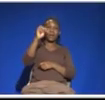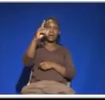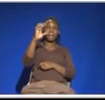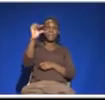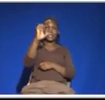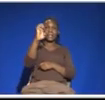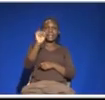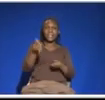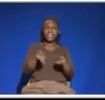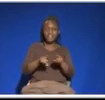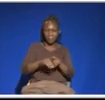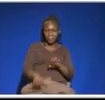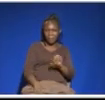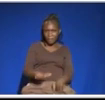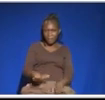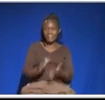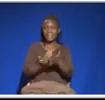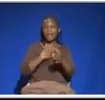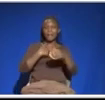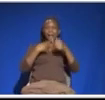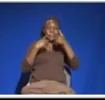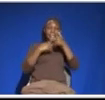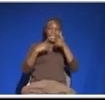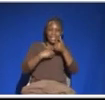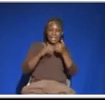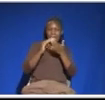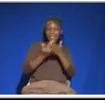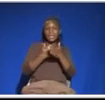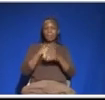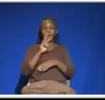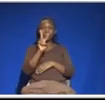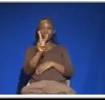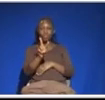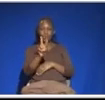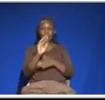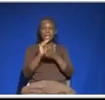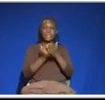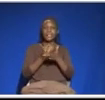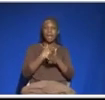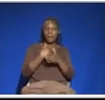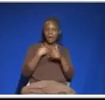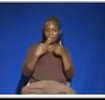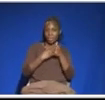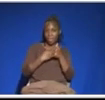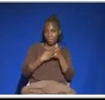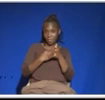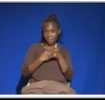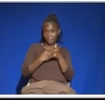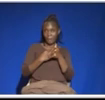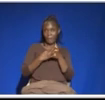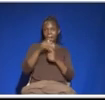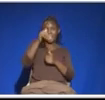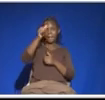6 number of appendages, others have 2, others have 8